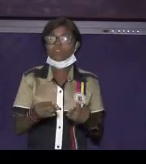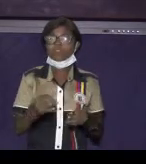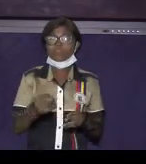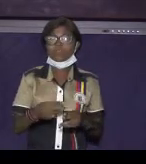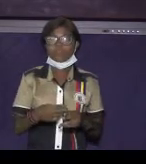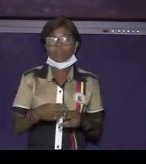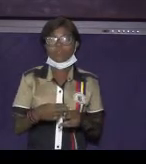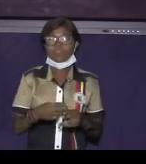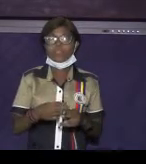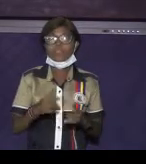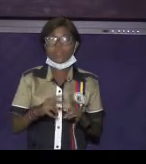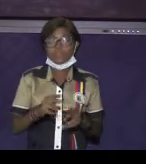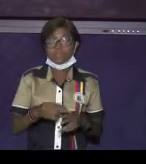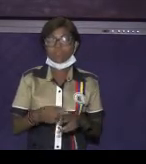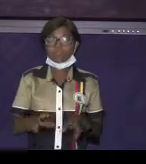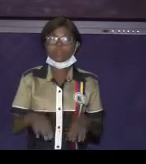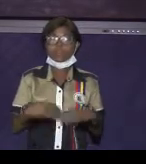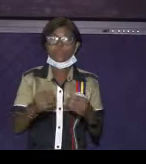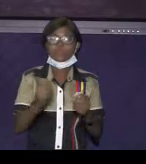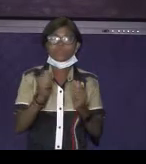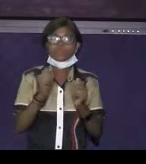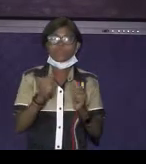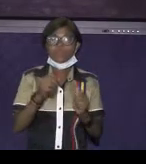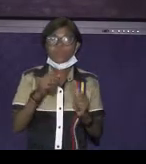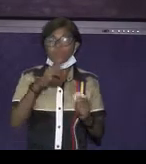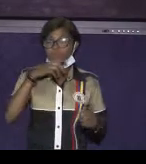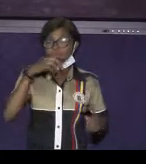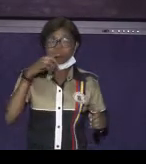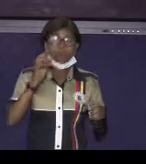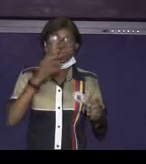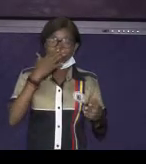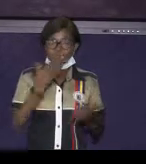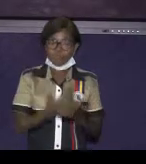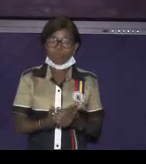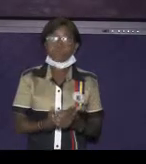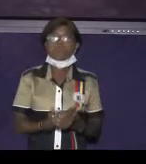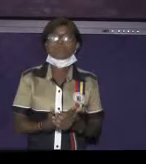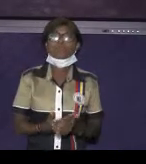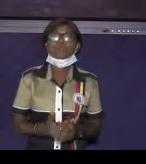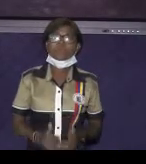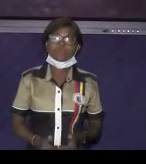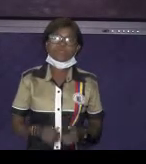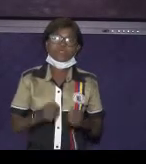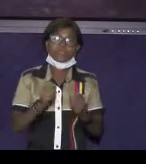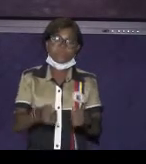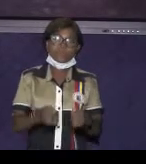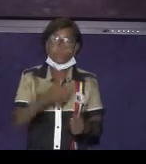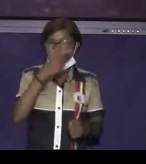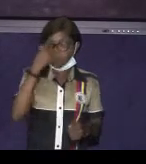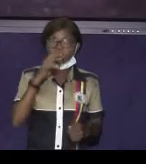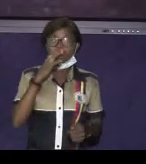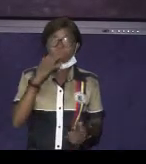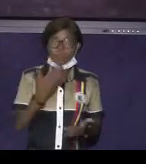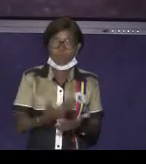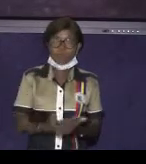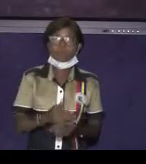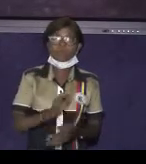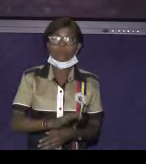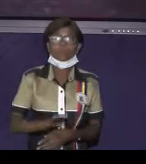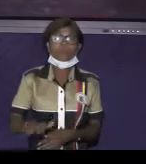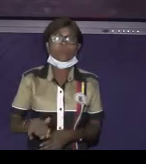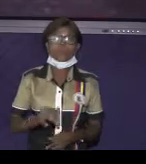Subeb will give you very unique gifts. Yes, because you are active